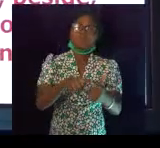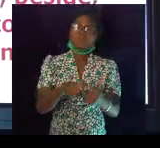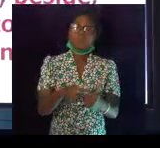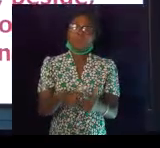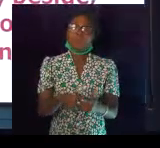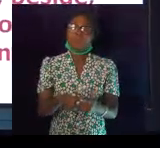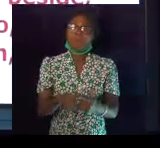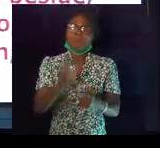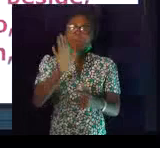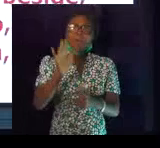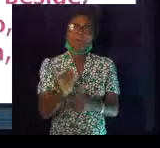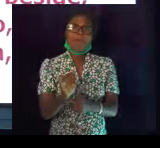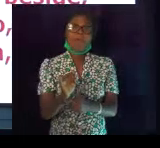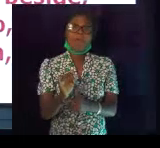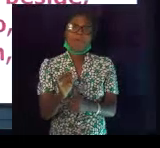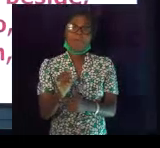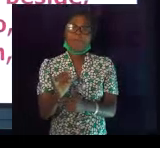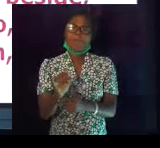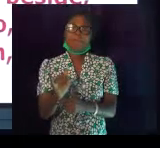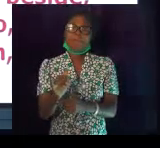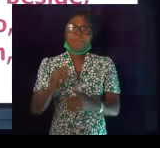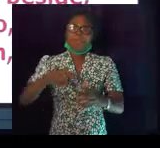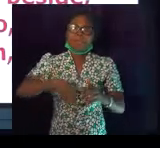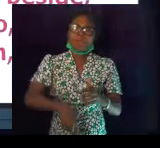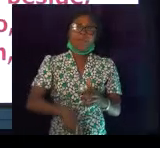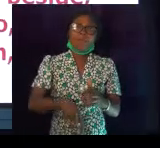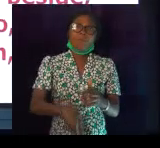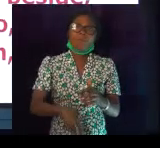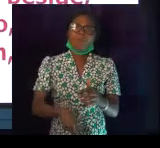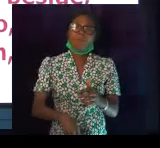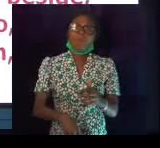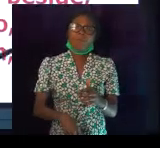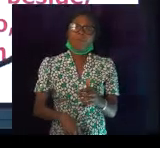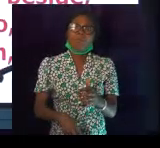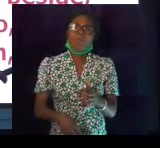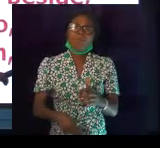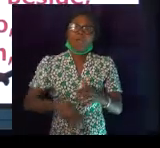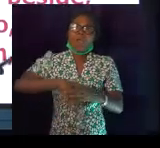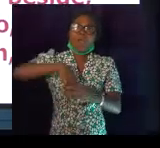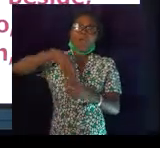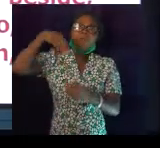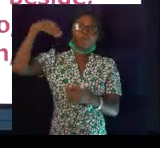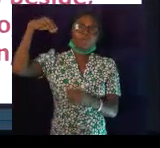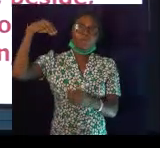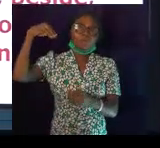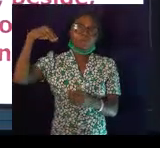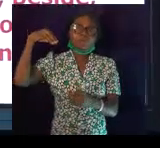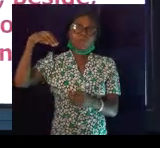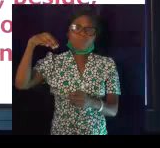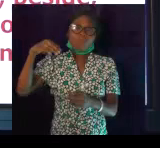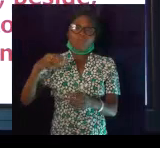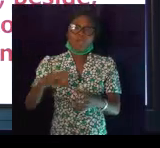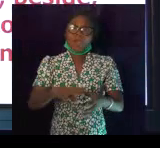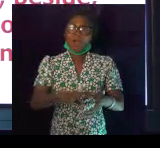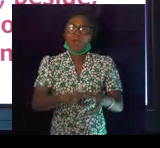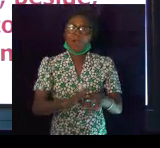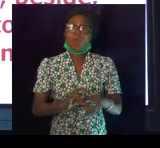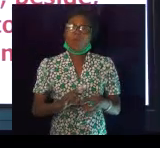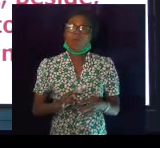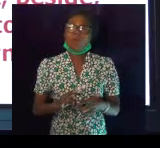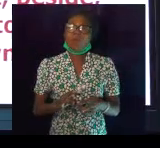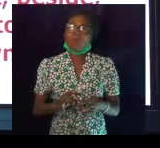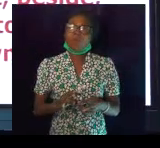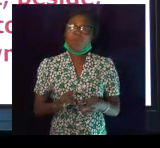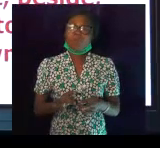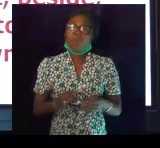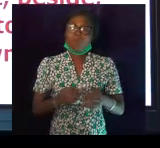towards, by, down, out, along,